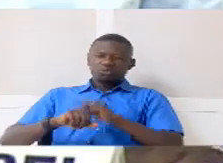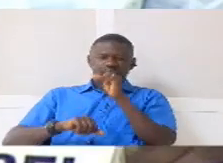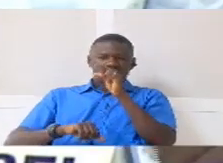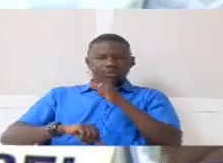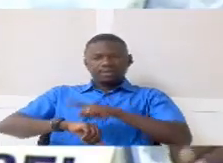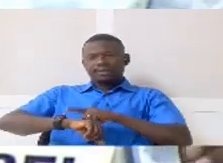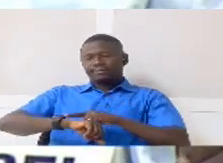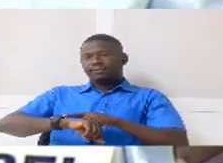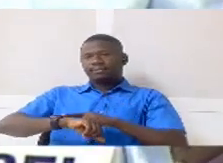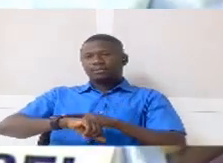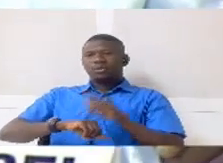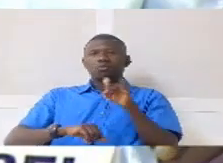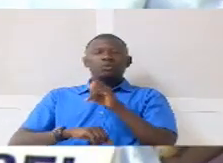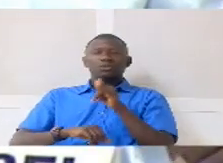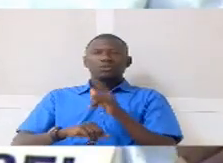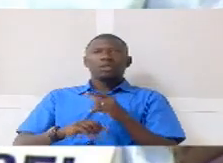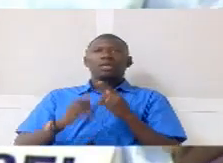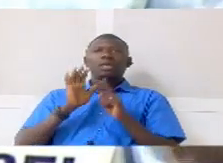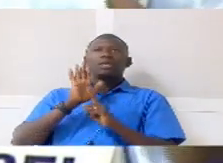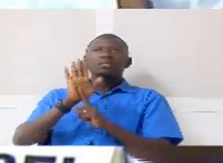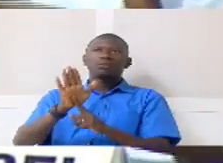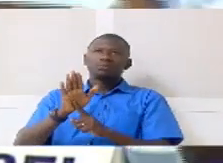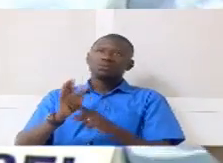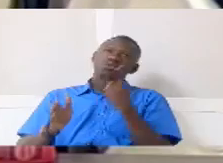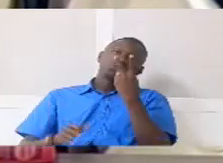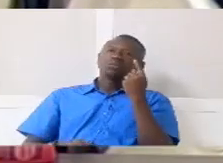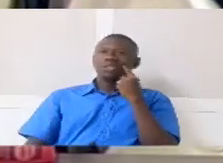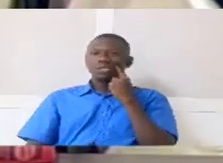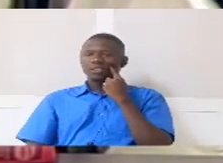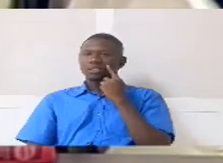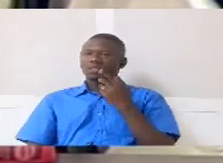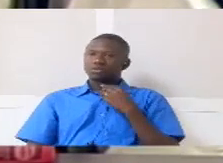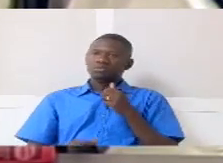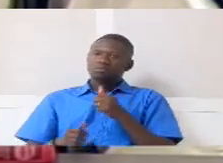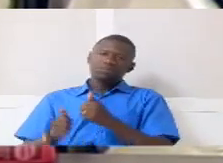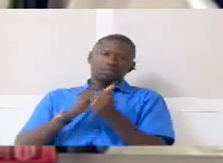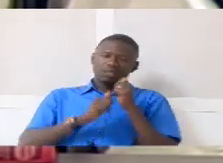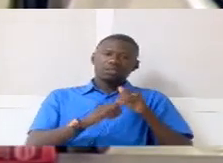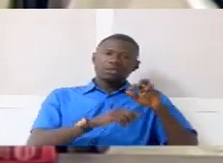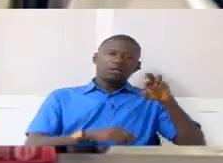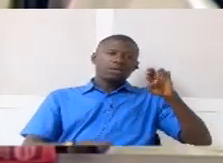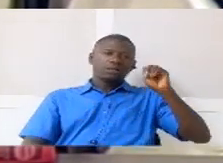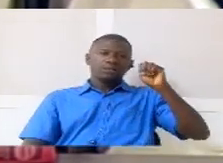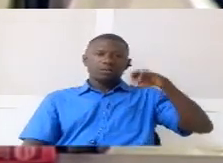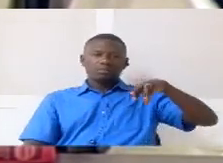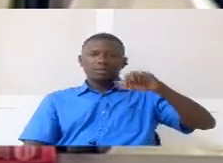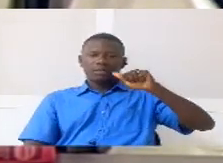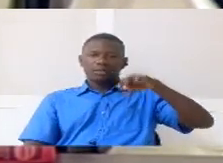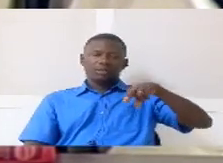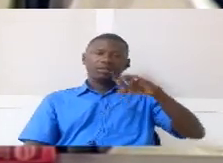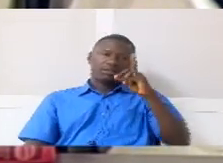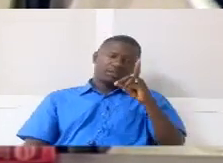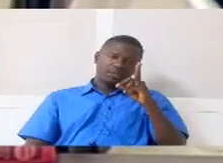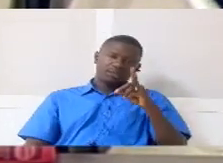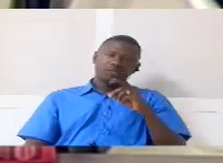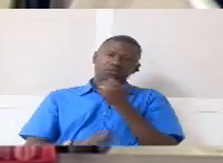which is, say, for 2 days, and it would be on remand conditions. Are you aware of that? Malum foi botany